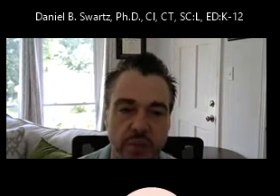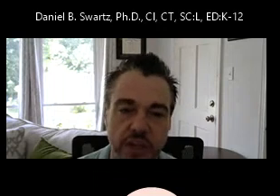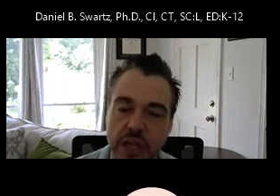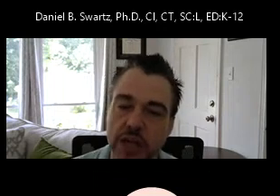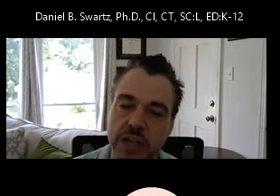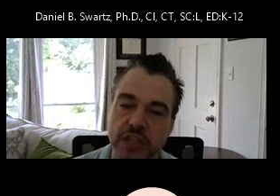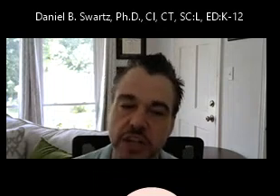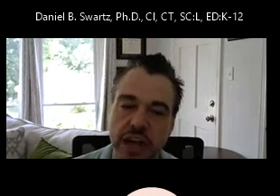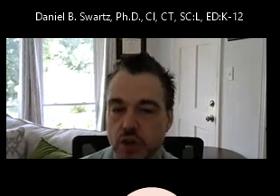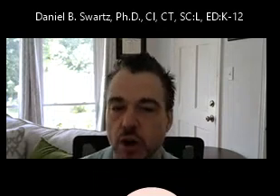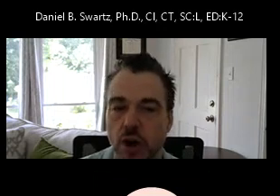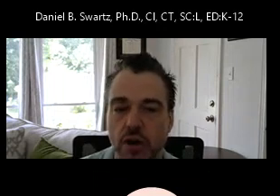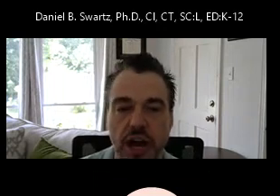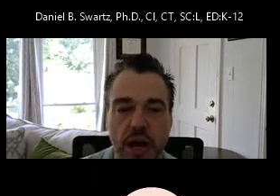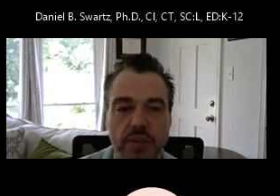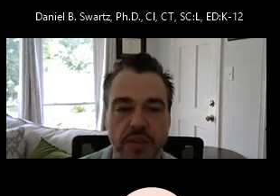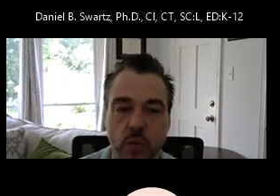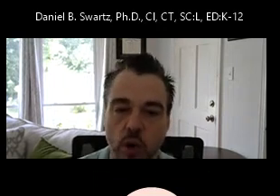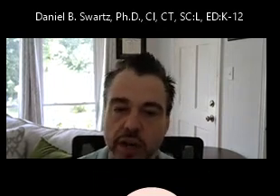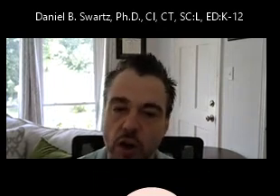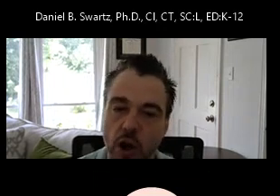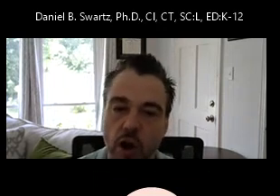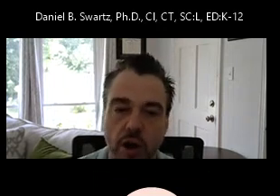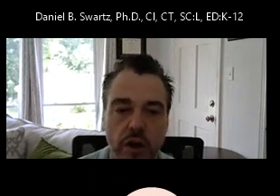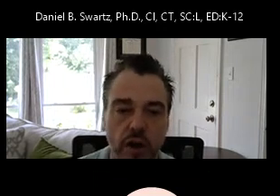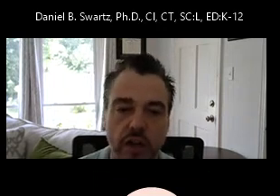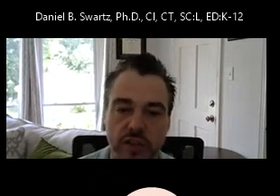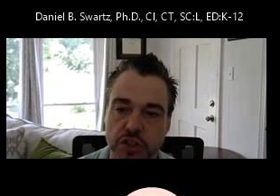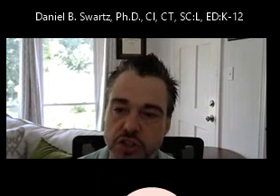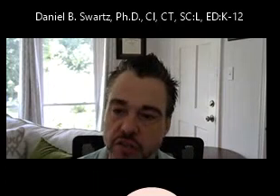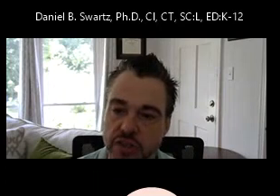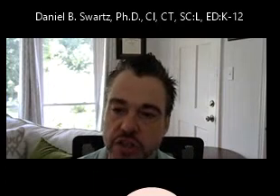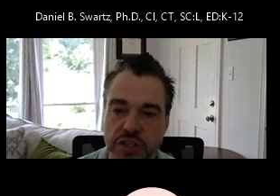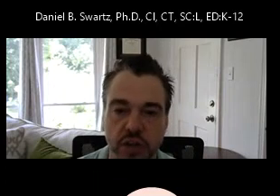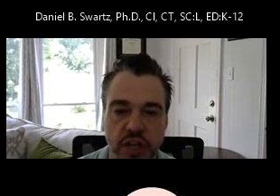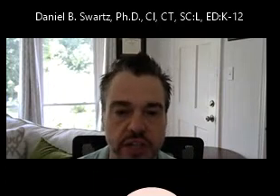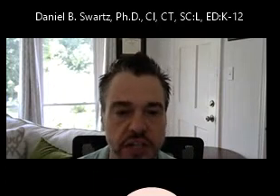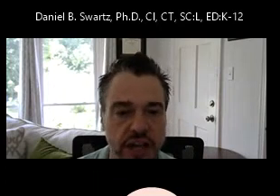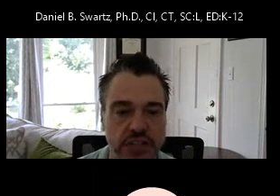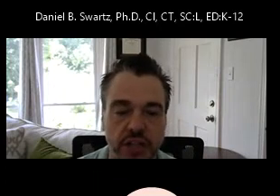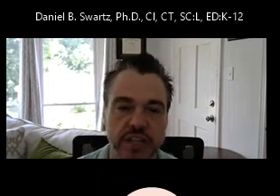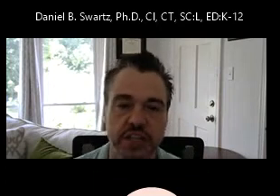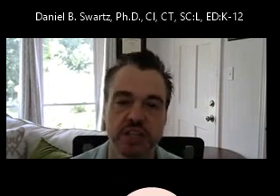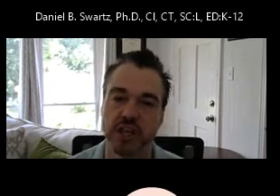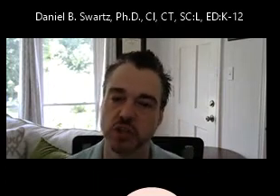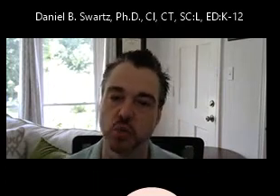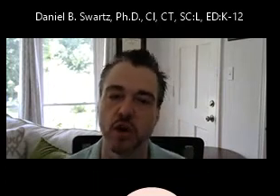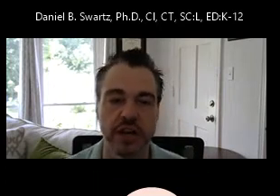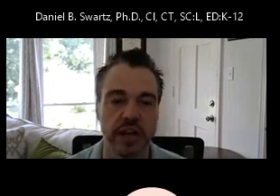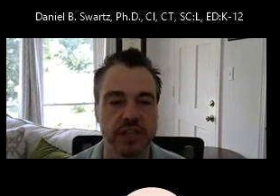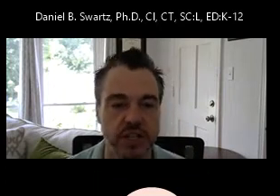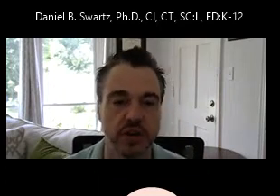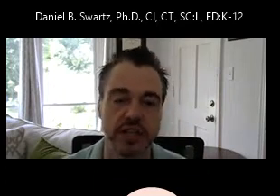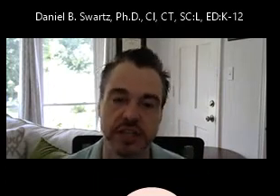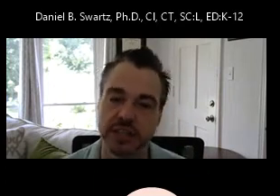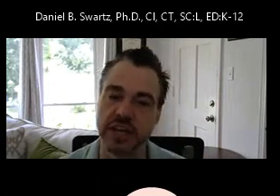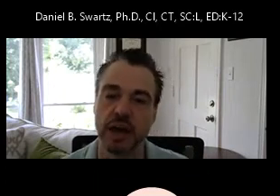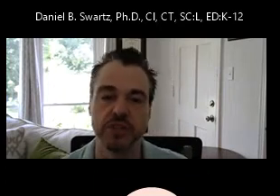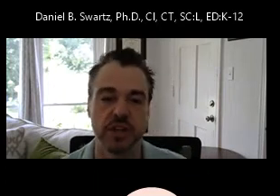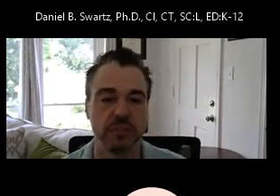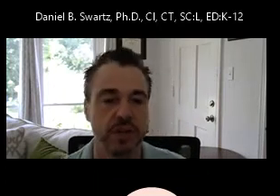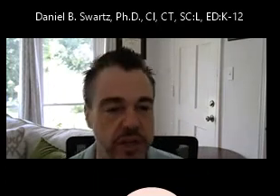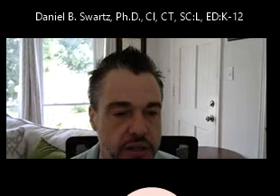Excel-based document. It's going to capture all time that they're working on early intervention services and related tasks during 10 scheduled working days during